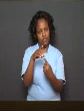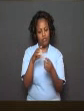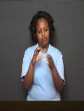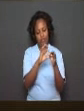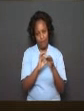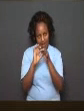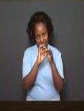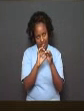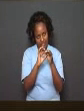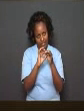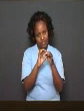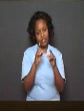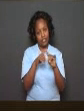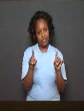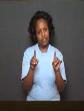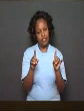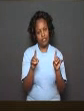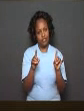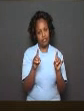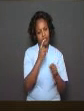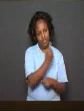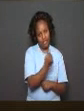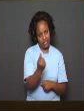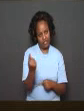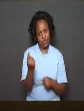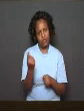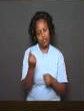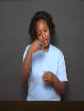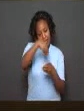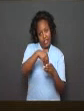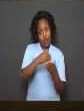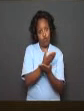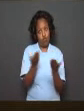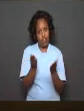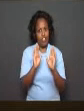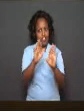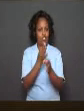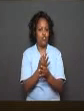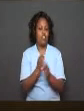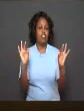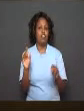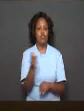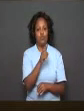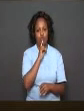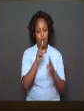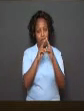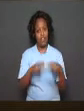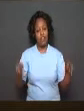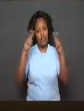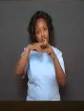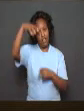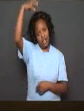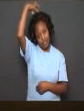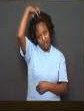but remain independent in internal affairs. In a federal